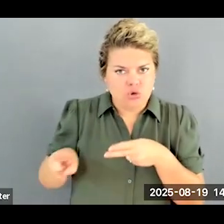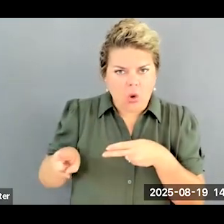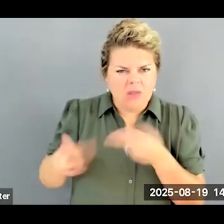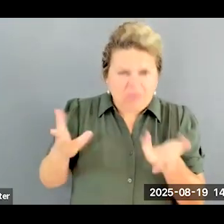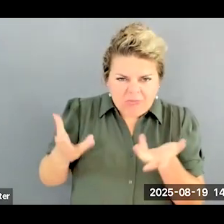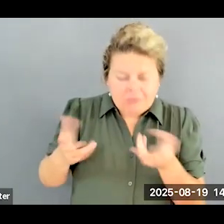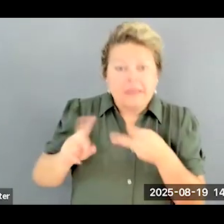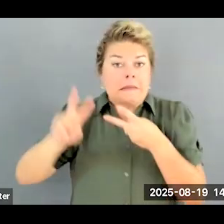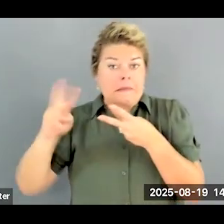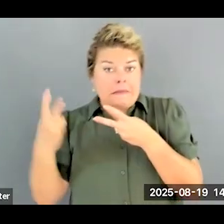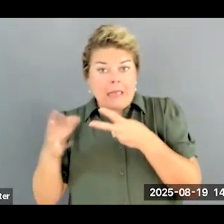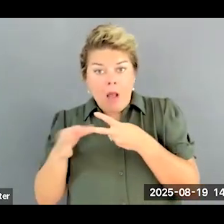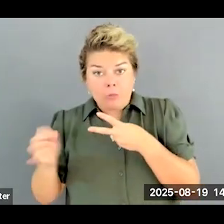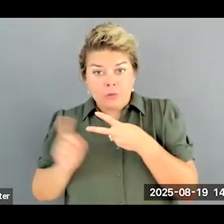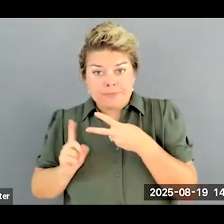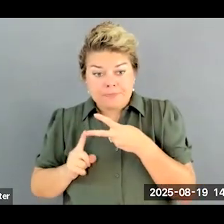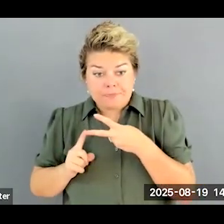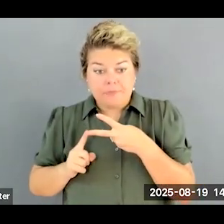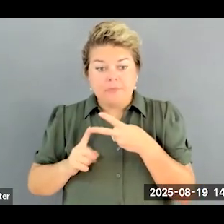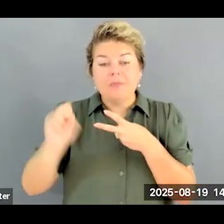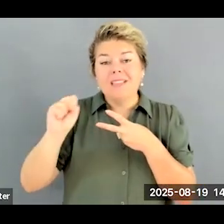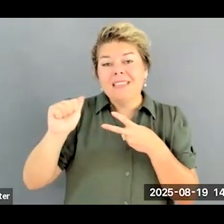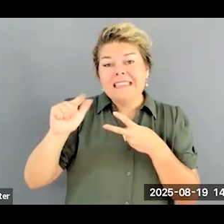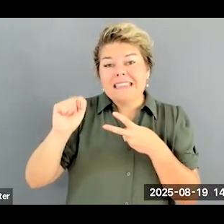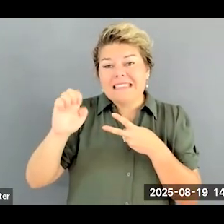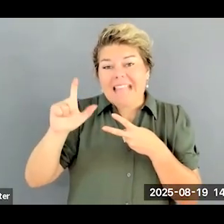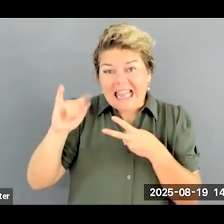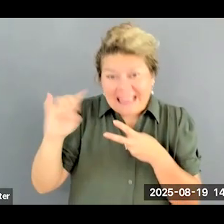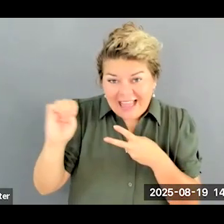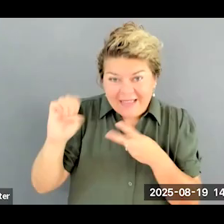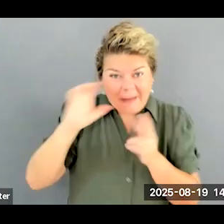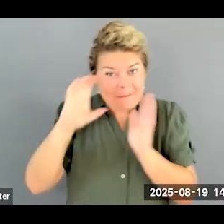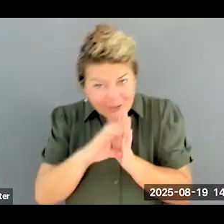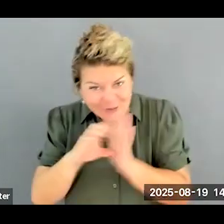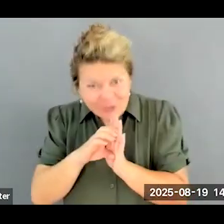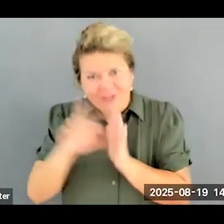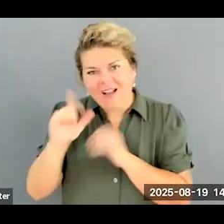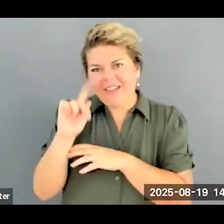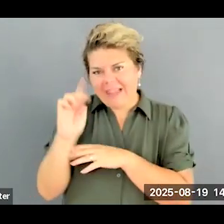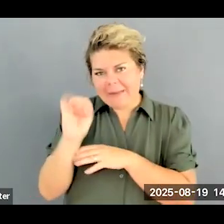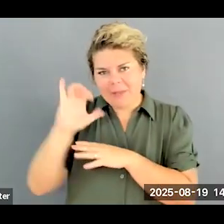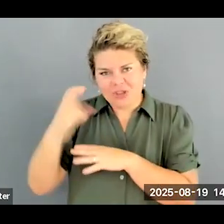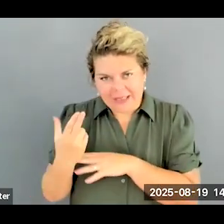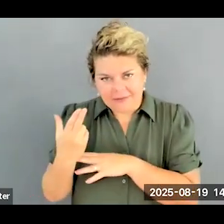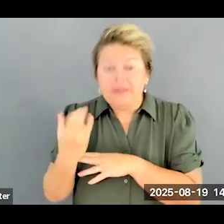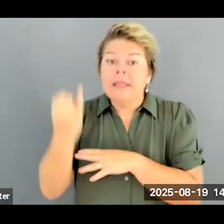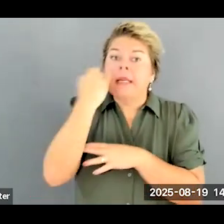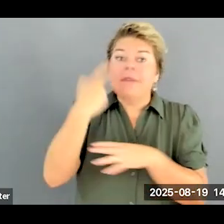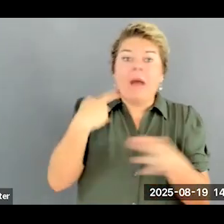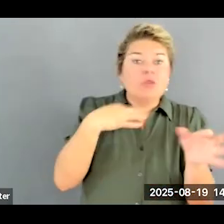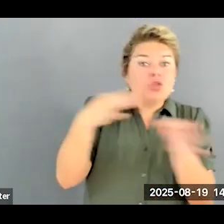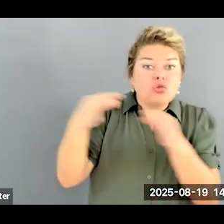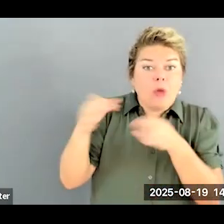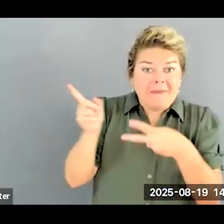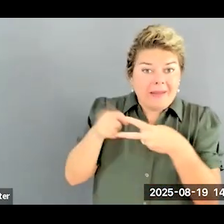Your second choice for alt text is satellite image of Lake Michigan. Now, if I was describing the